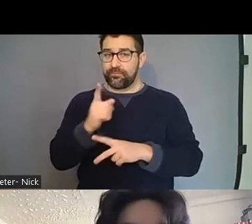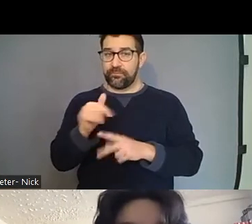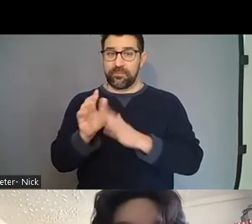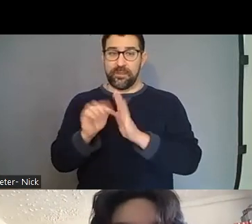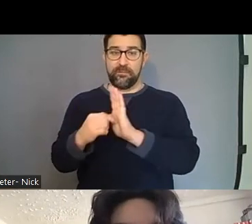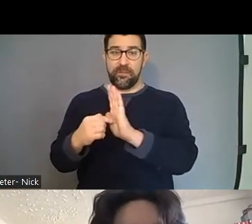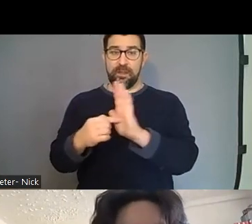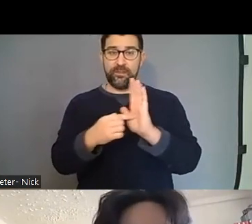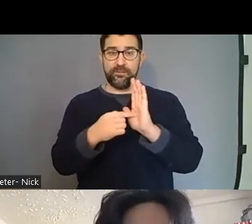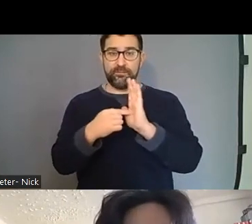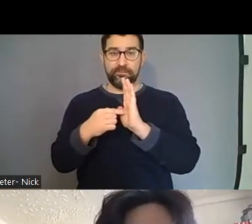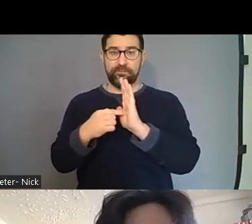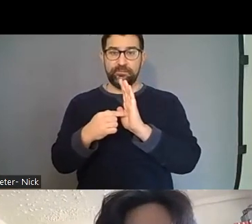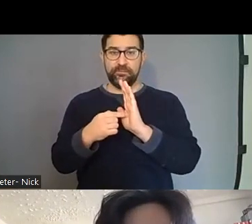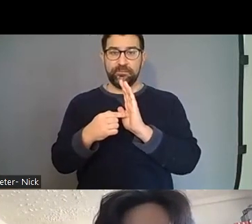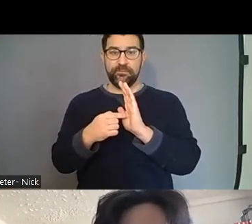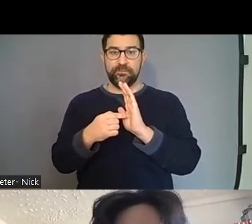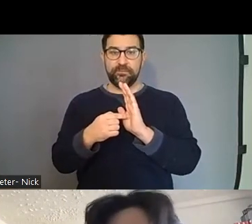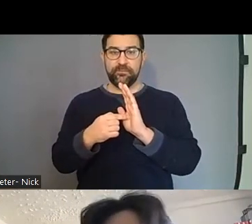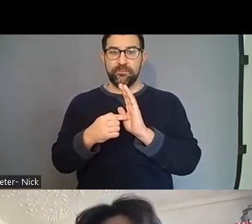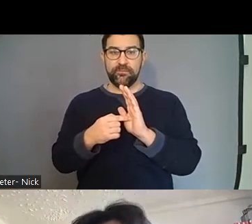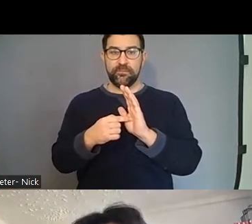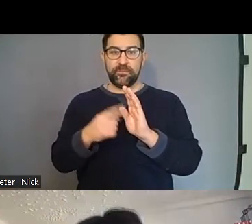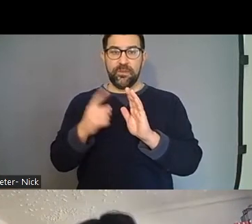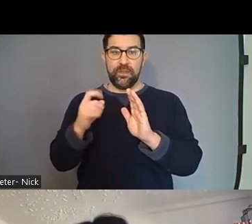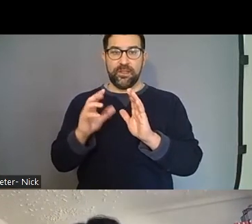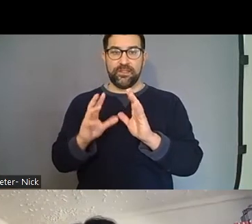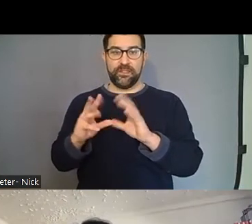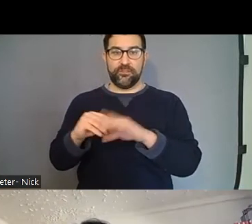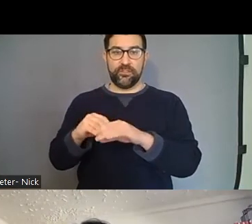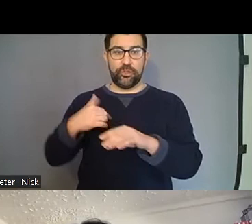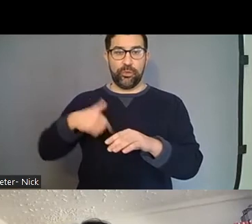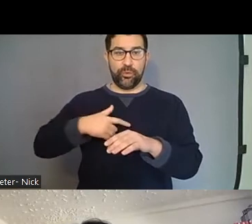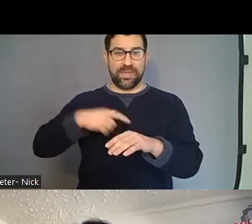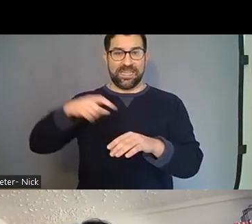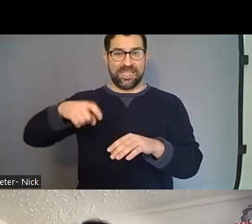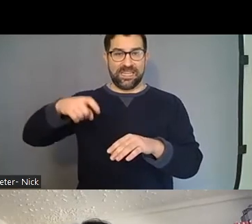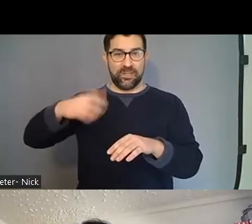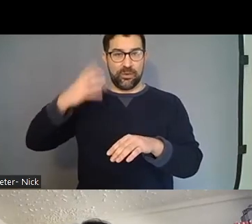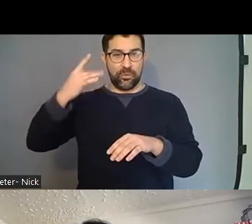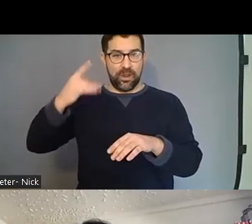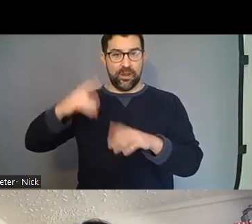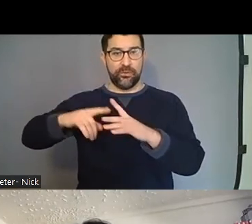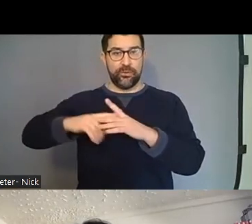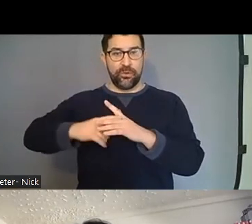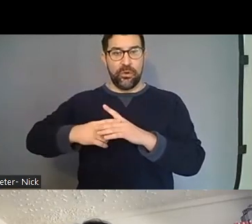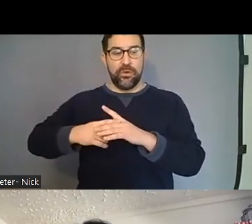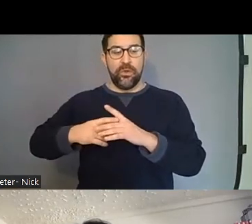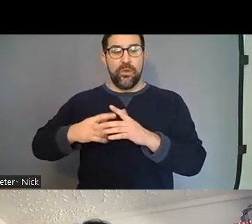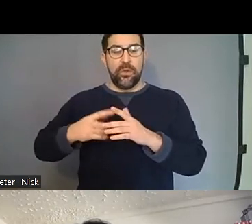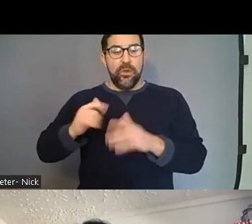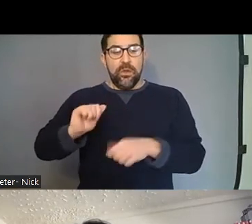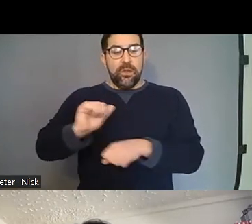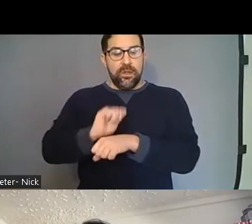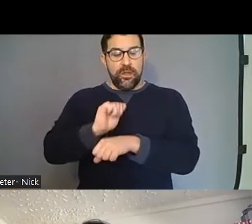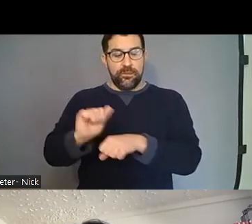kind of an intervention that we need in order to, you know, begin to do the work ourselves of questioning